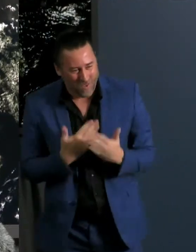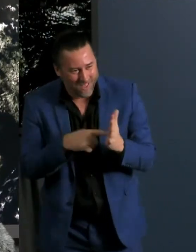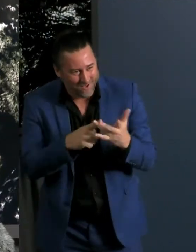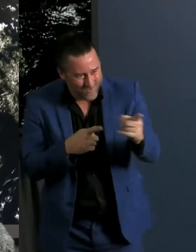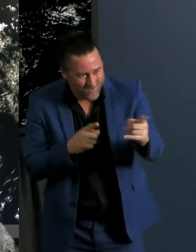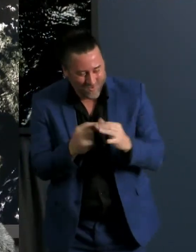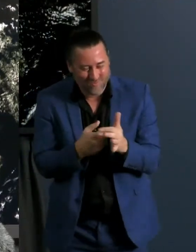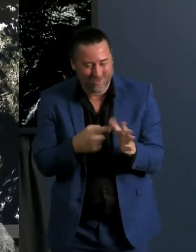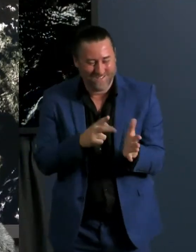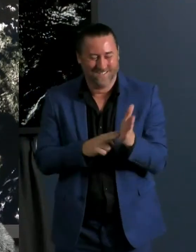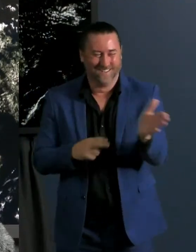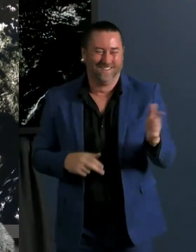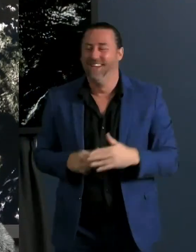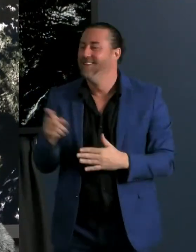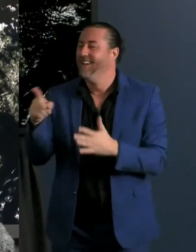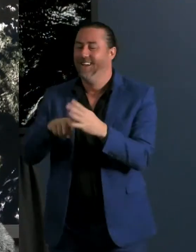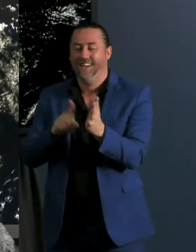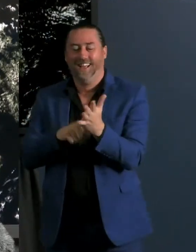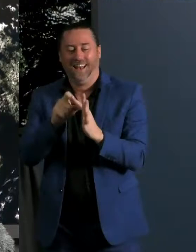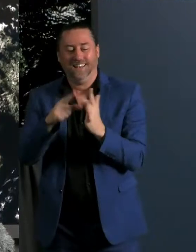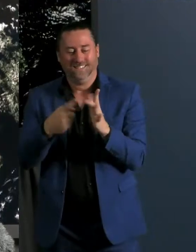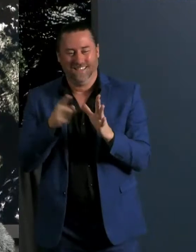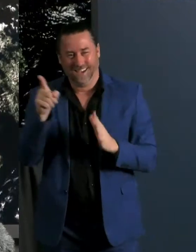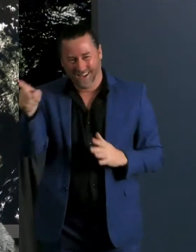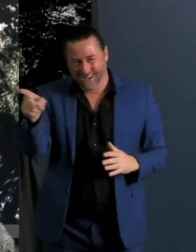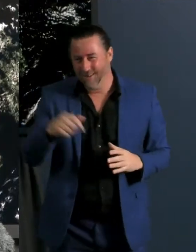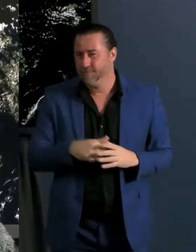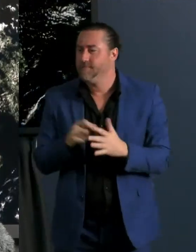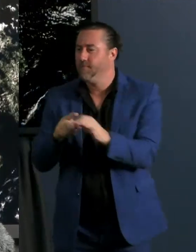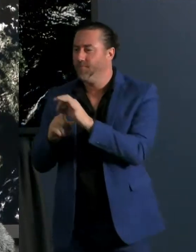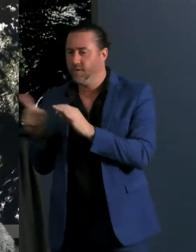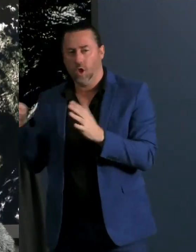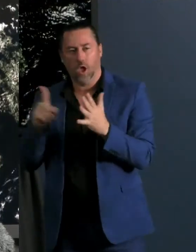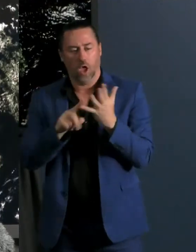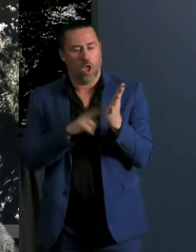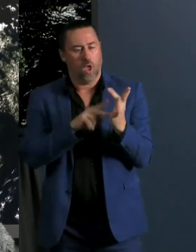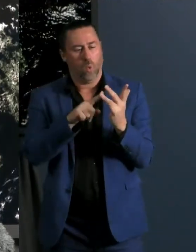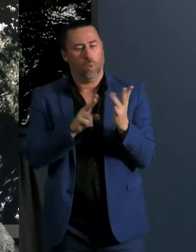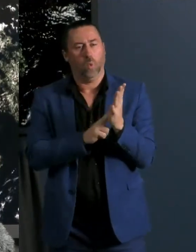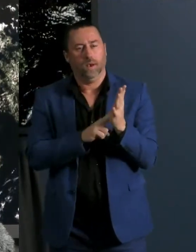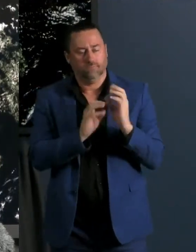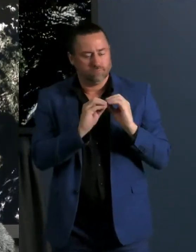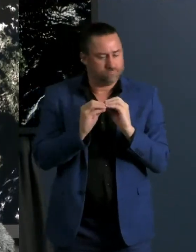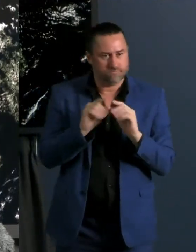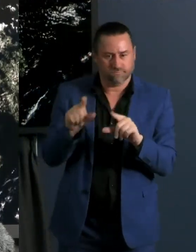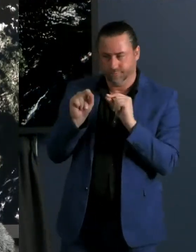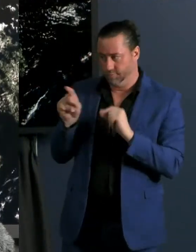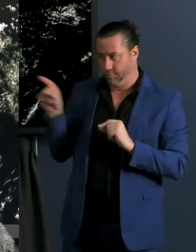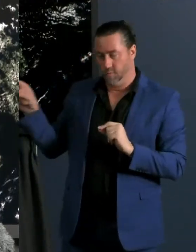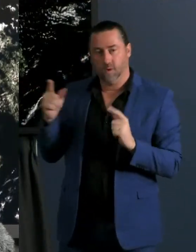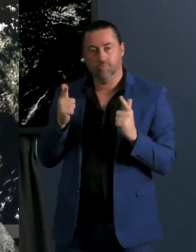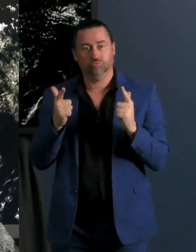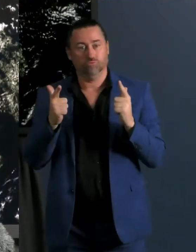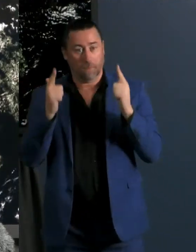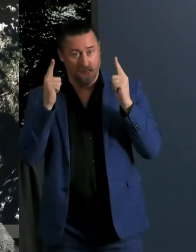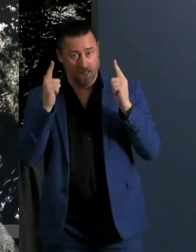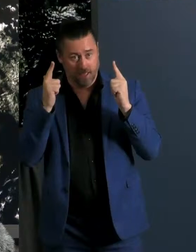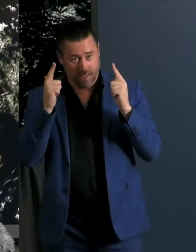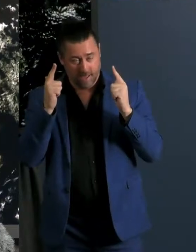Brendan. Lydia? the union deal that's installed to you as Premier is centred around the government's